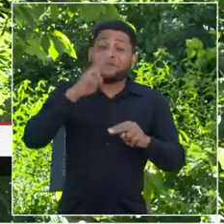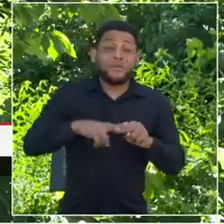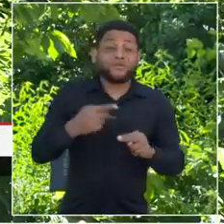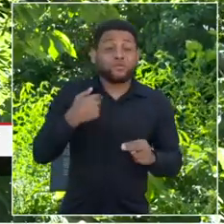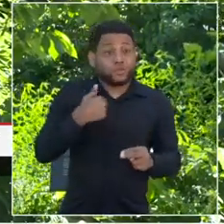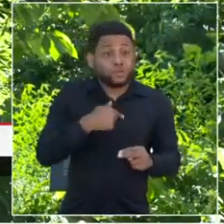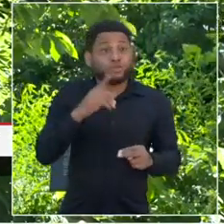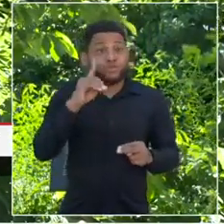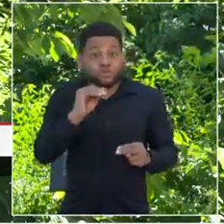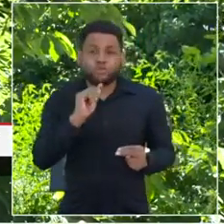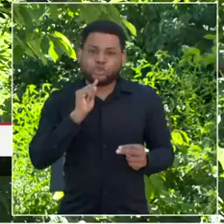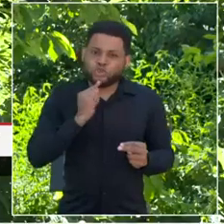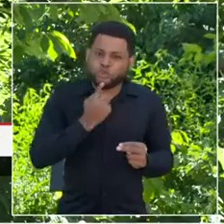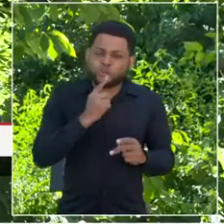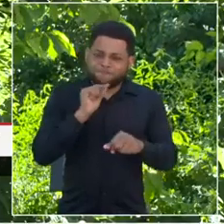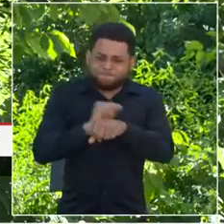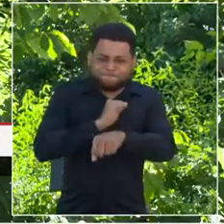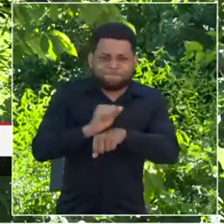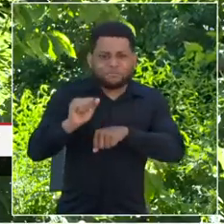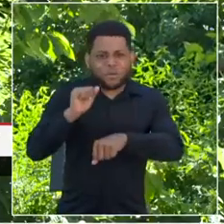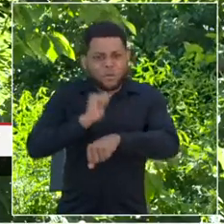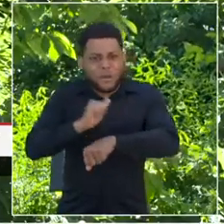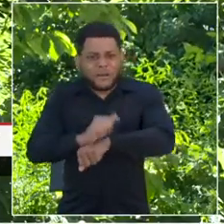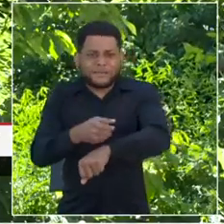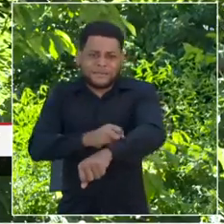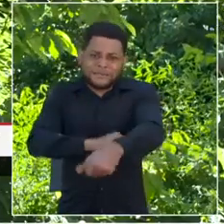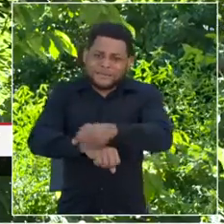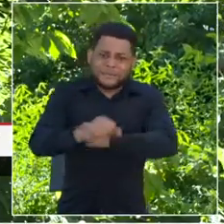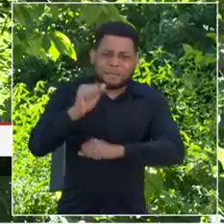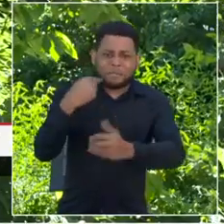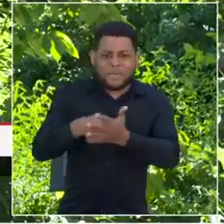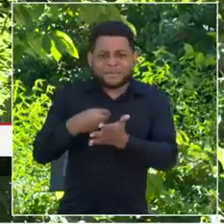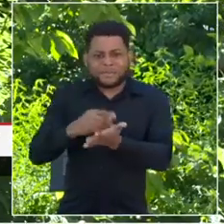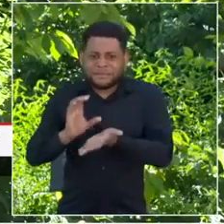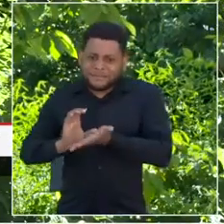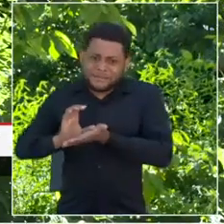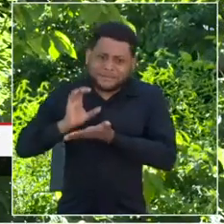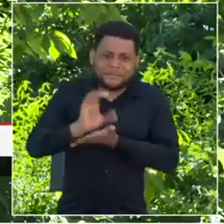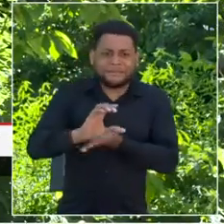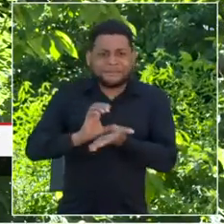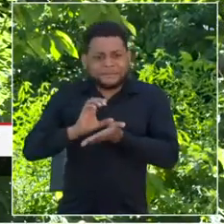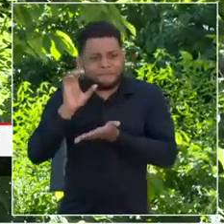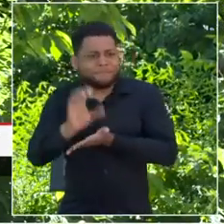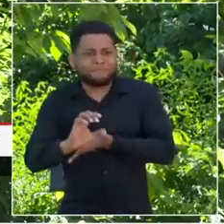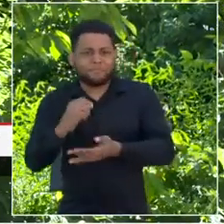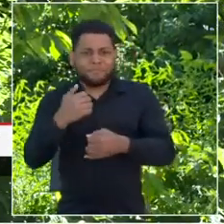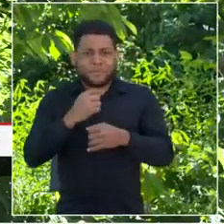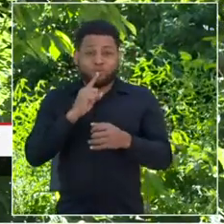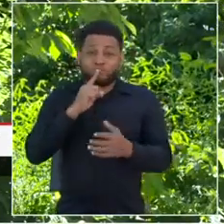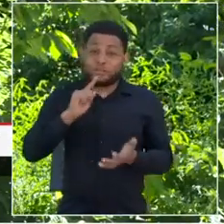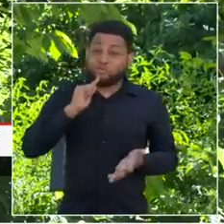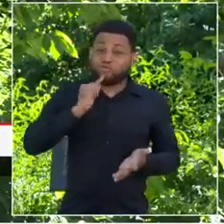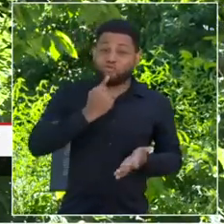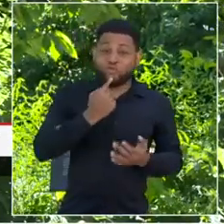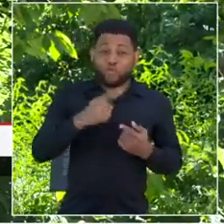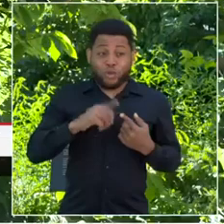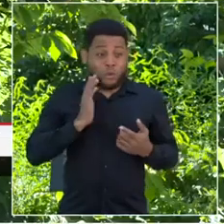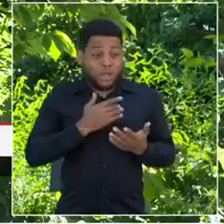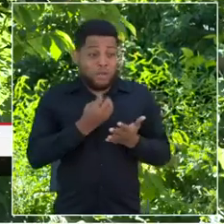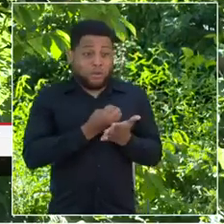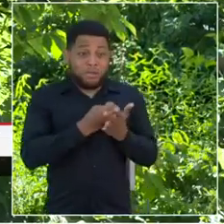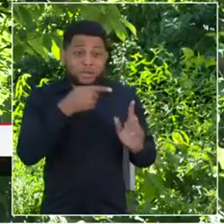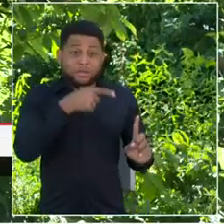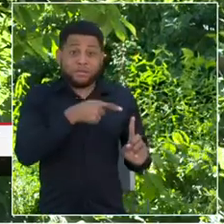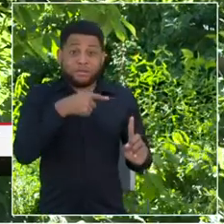seriously. We invest in it, and it's critical to our economy in Washington, D.C. So